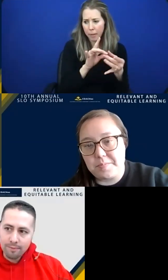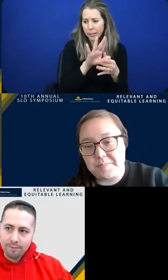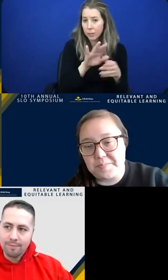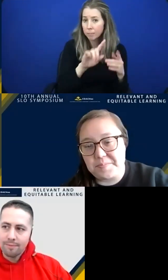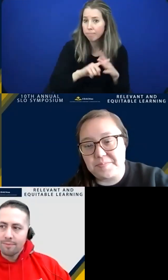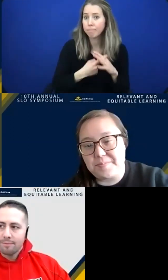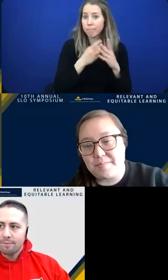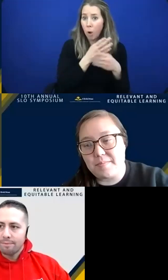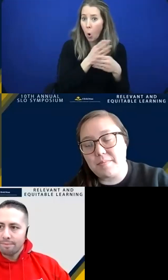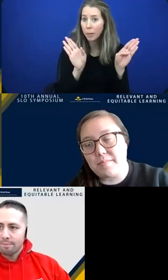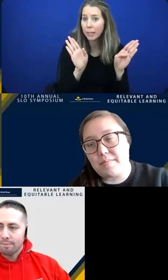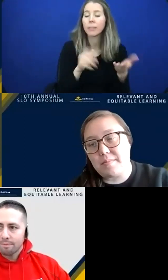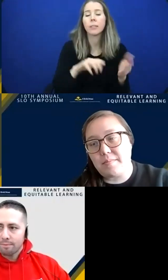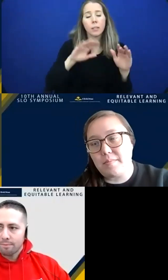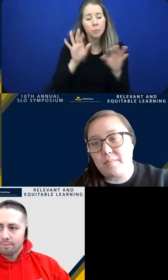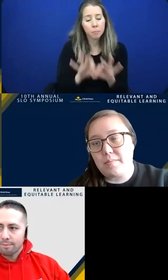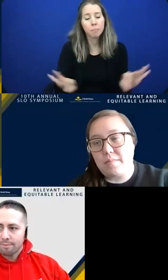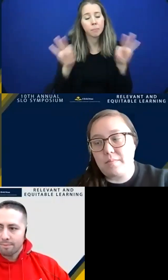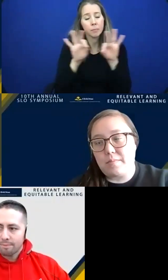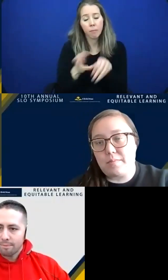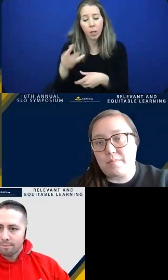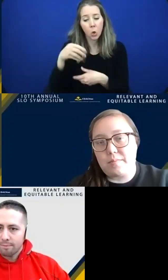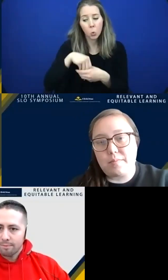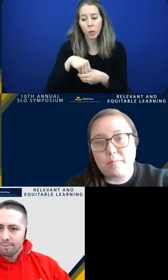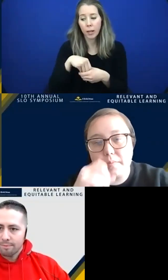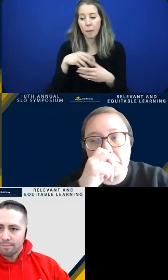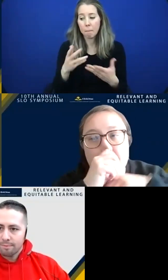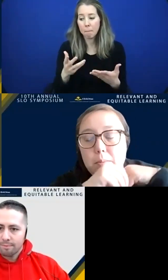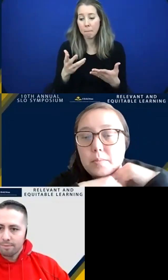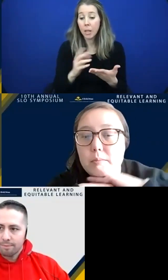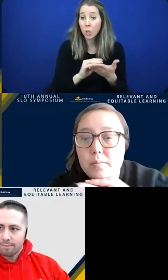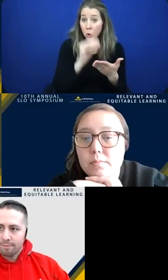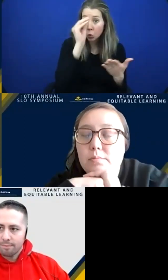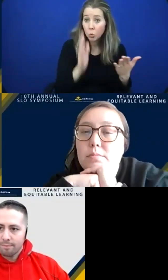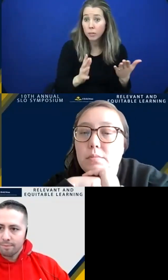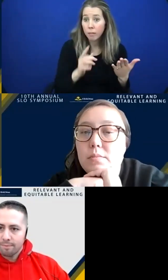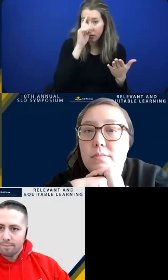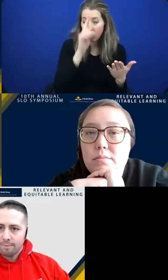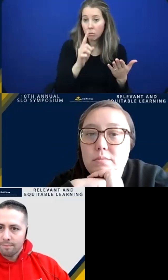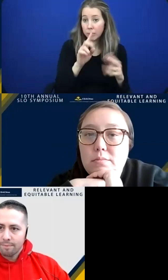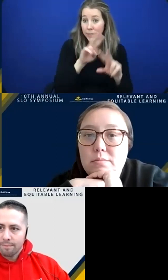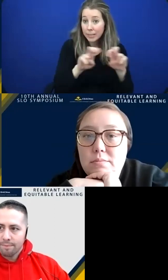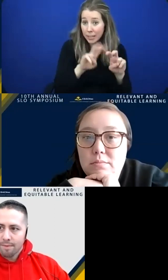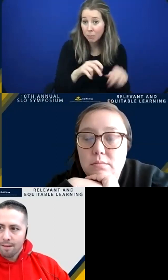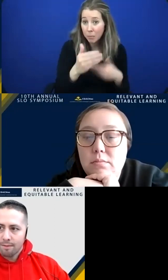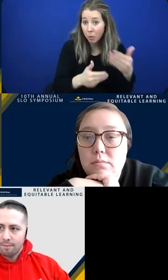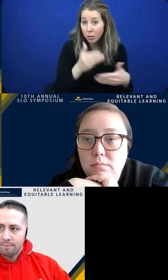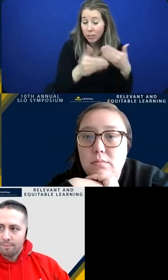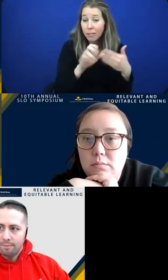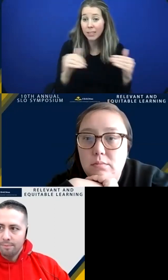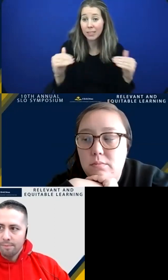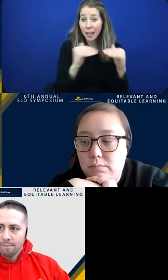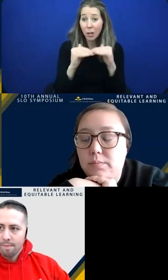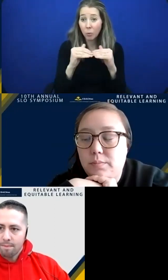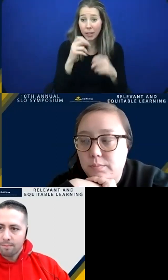too, about, the importance of including students in the assessment process. And that's an equity issue, making sure their voices